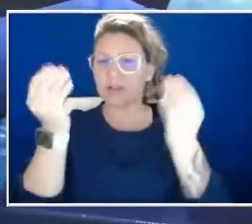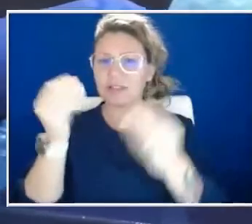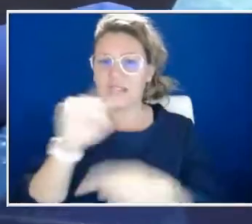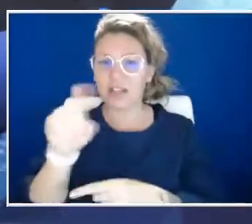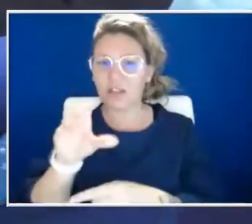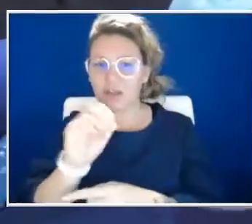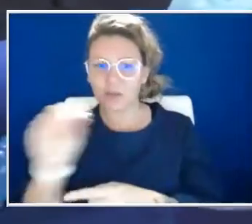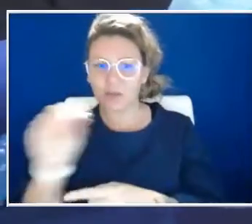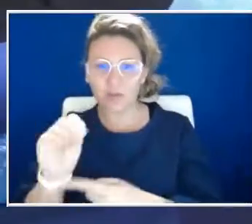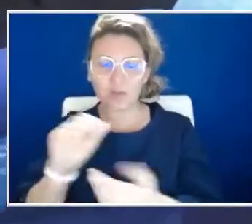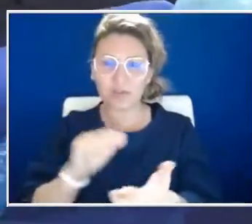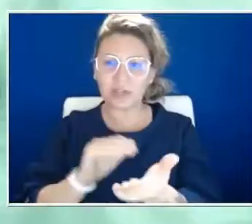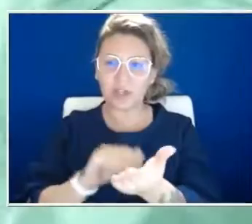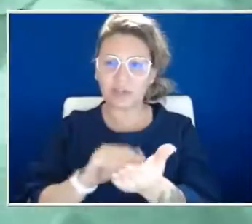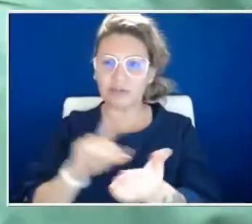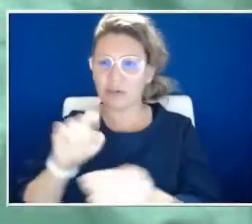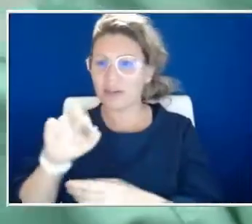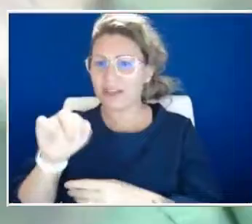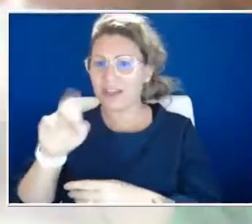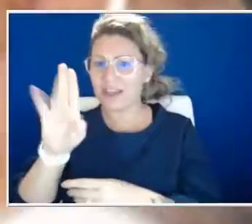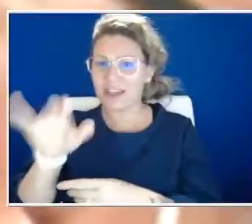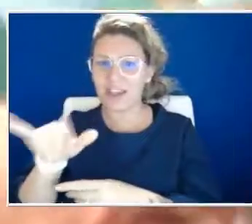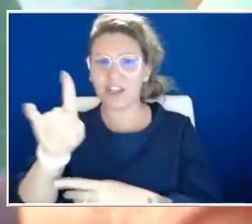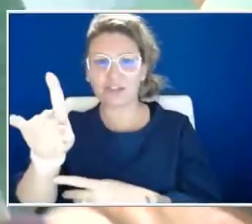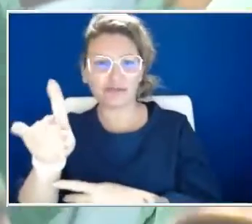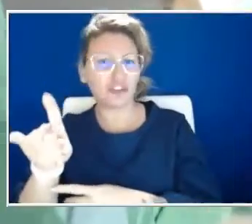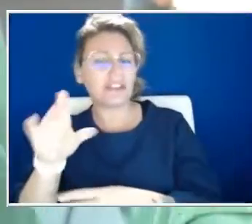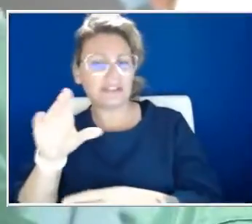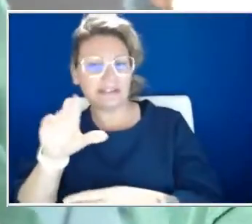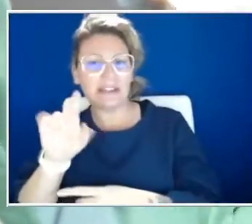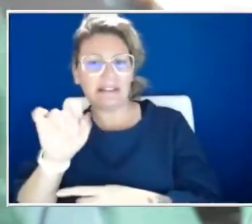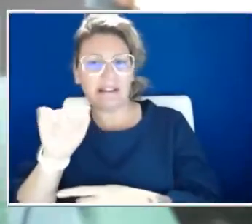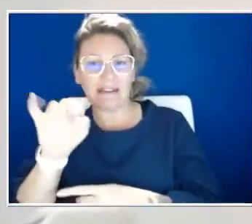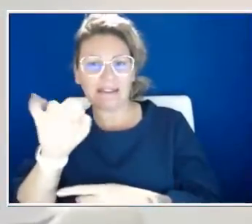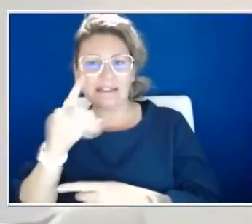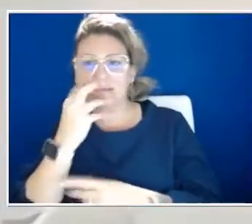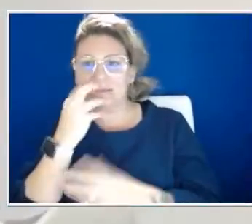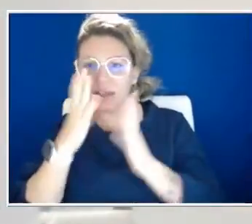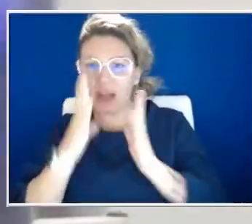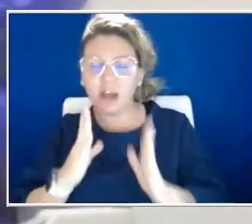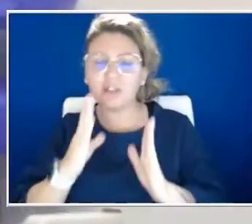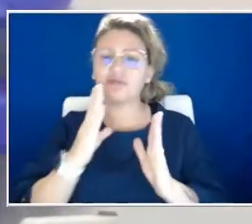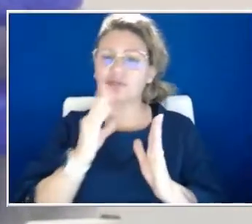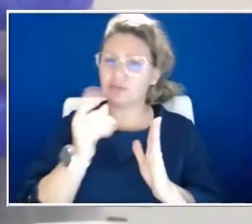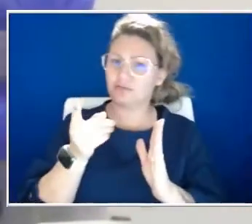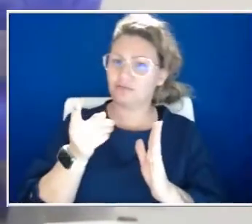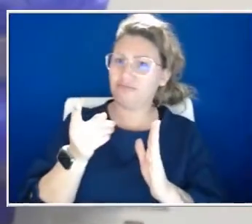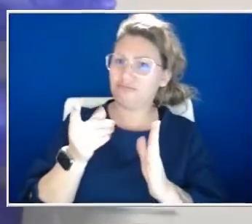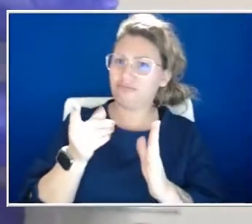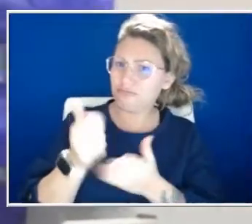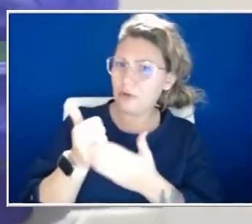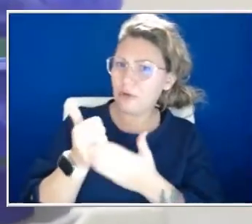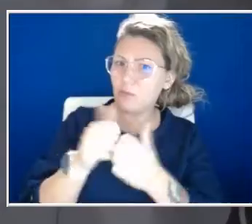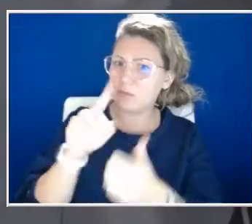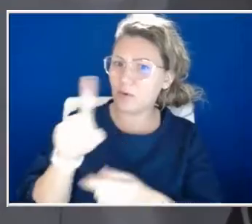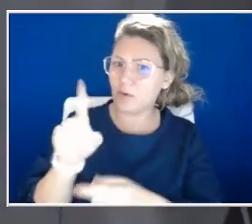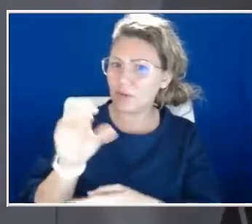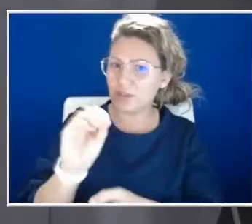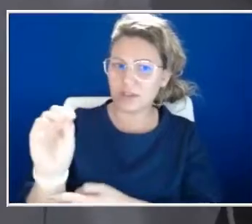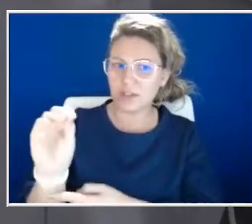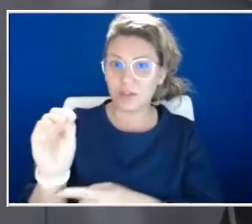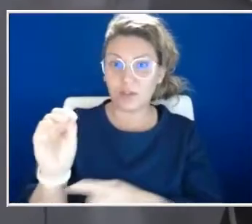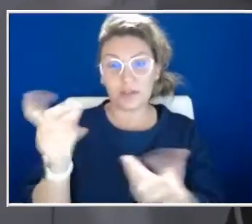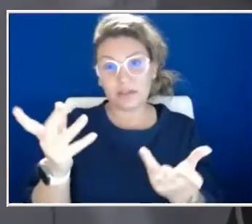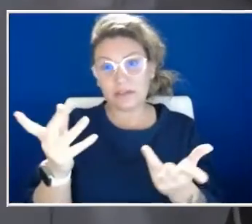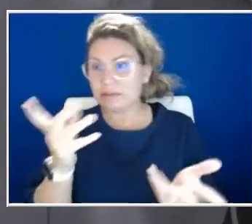and anesthesiologist with the University of Missouri-Columbia. Anesthetizing gorillas is actually kind of the furthest thing from normal for us because they're